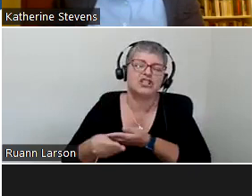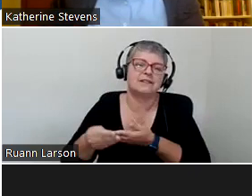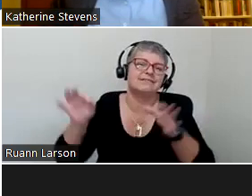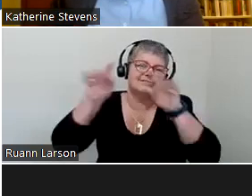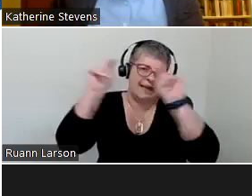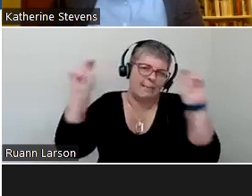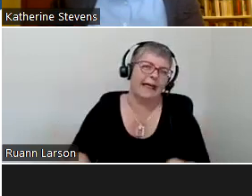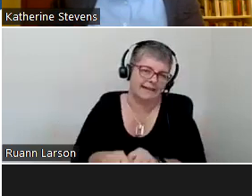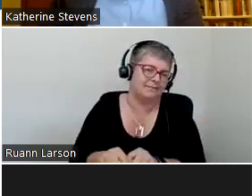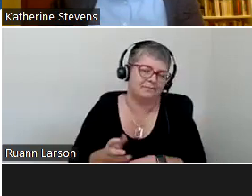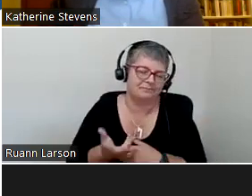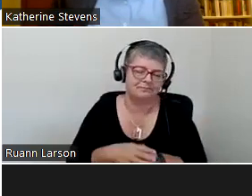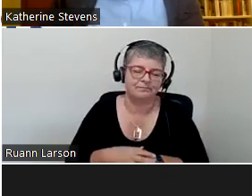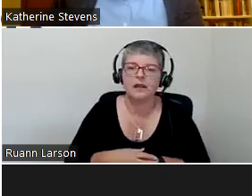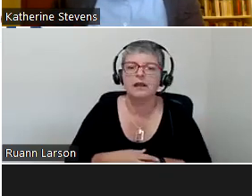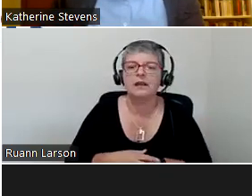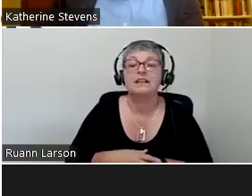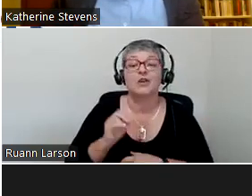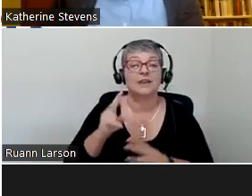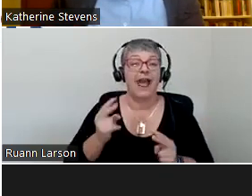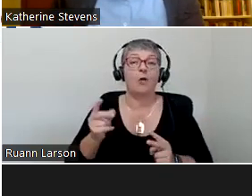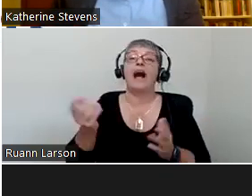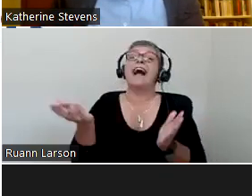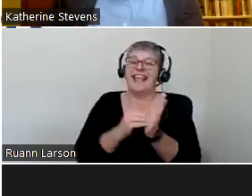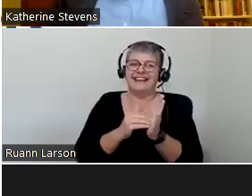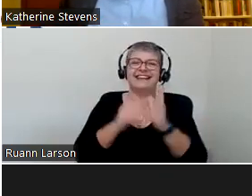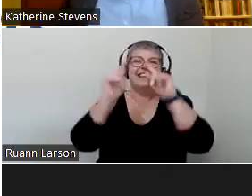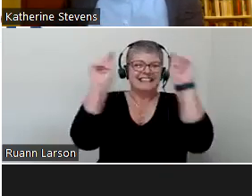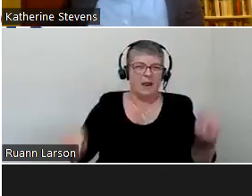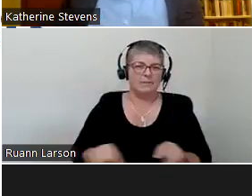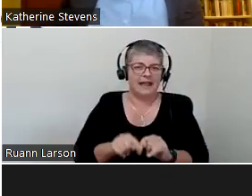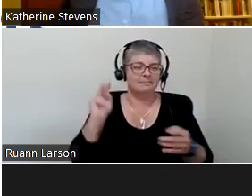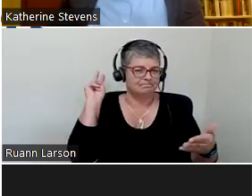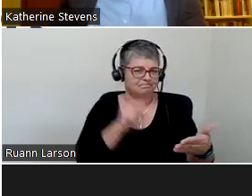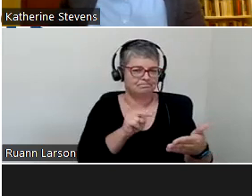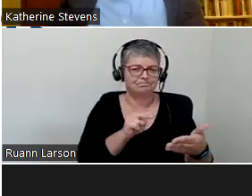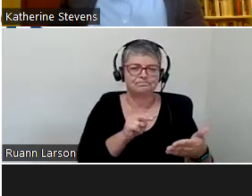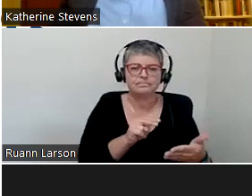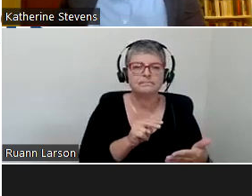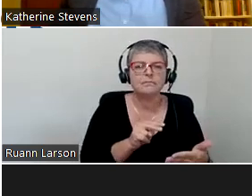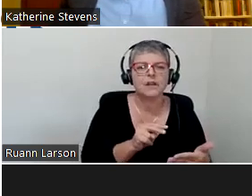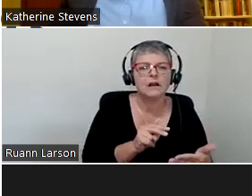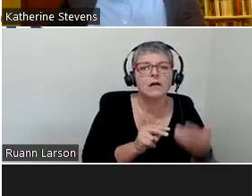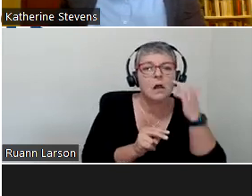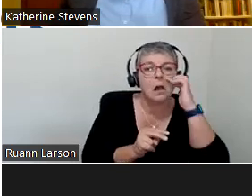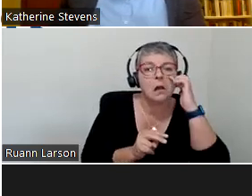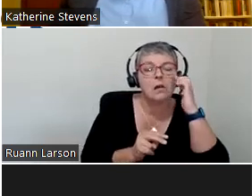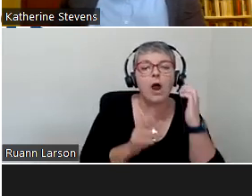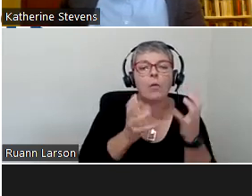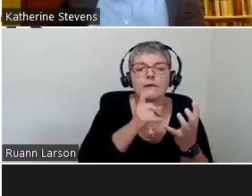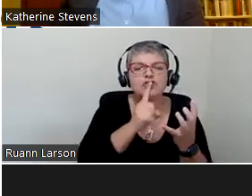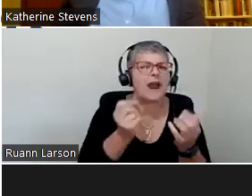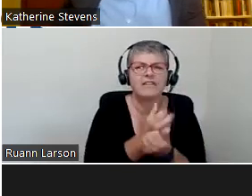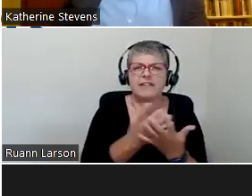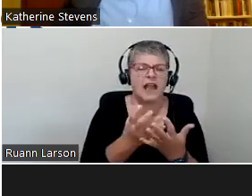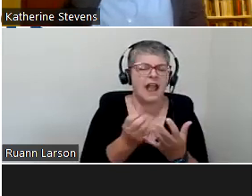template. So let's just take a look back at the budget template to kind of connect everything I just said with what the template looks like.